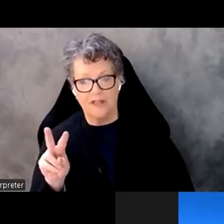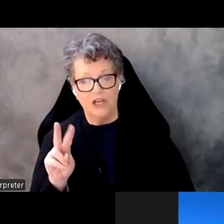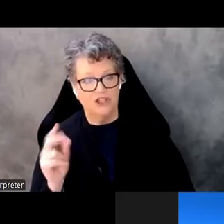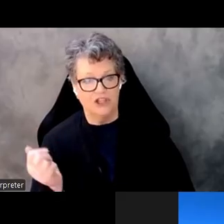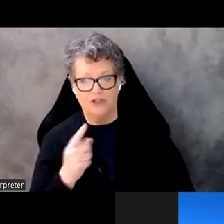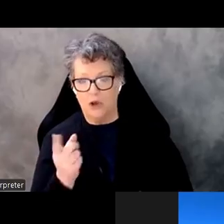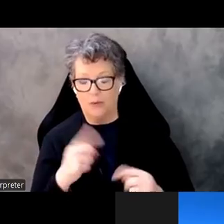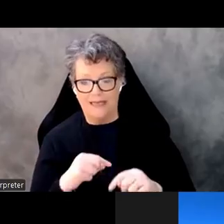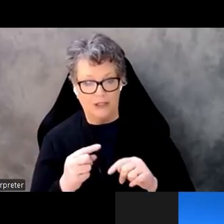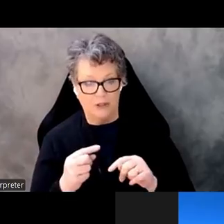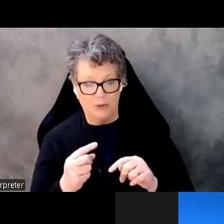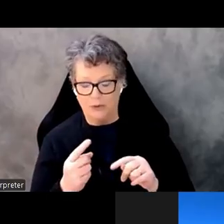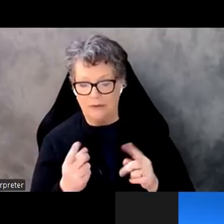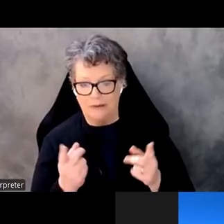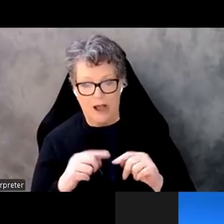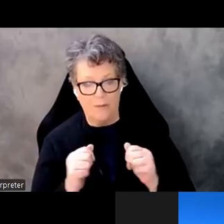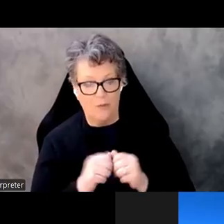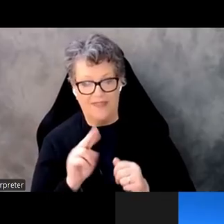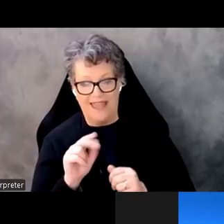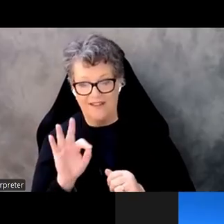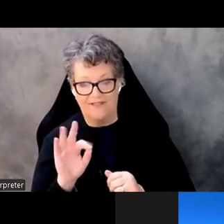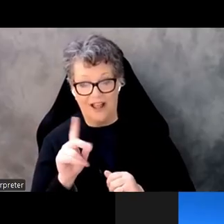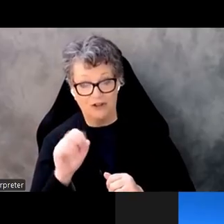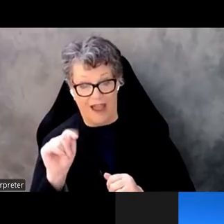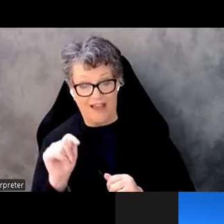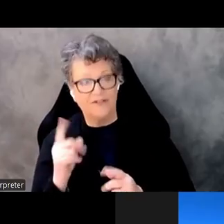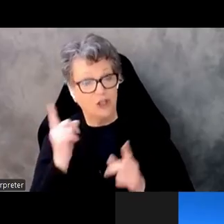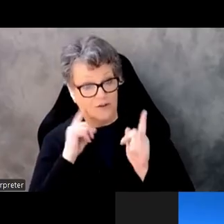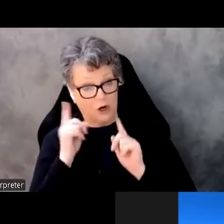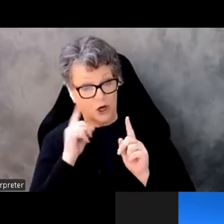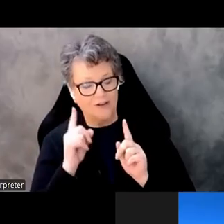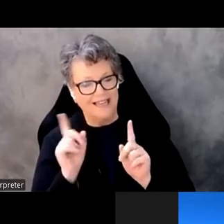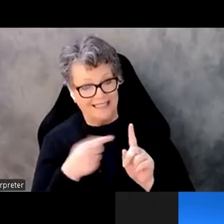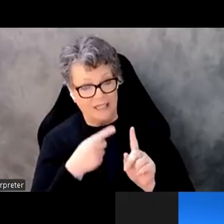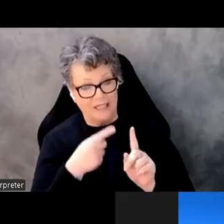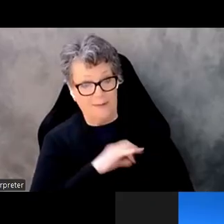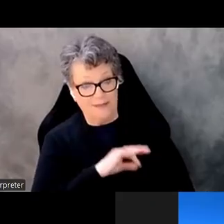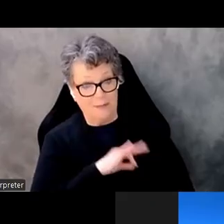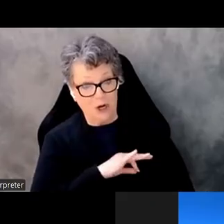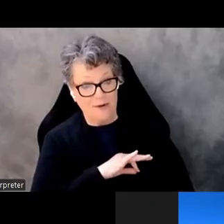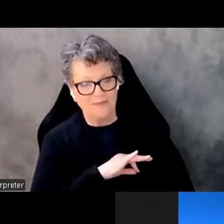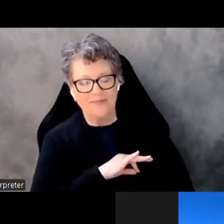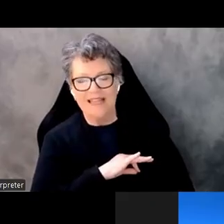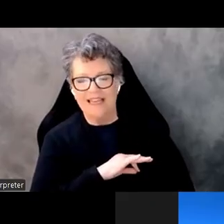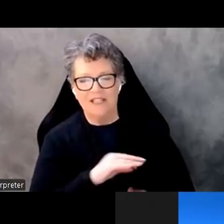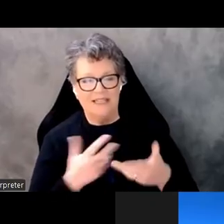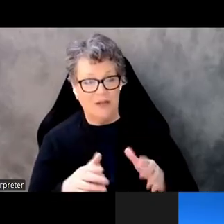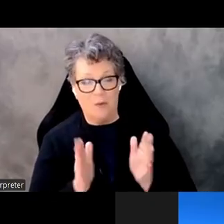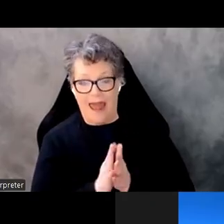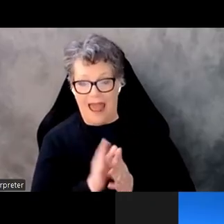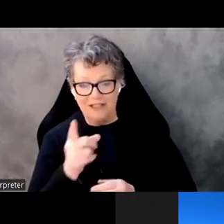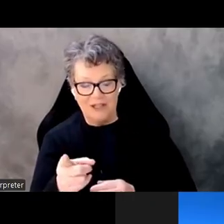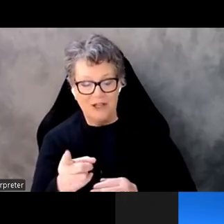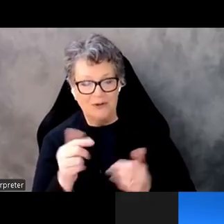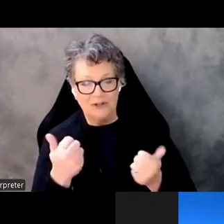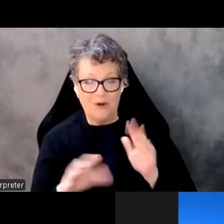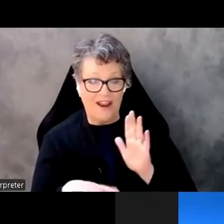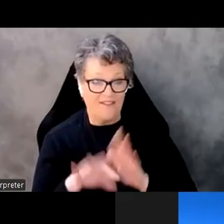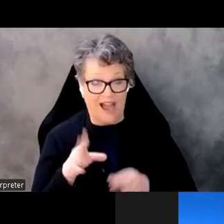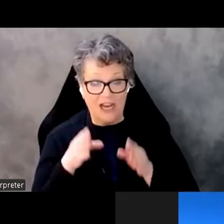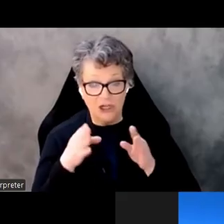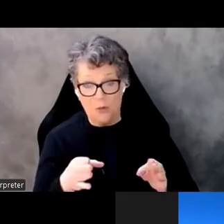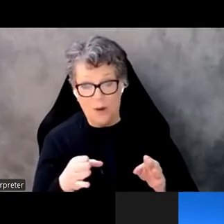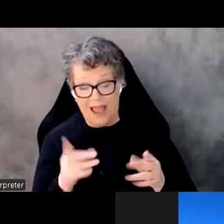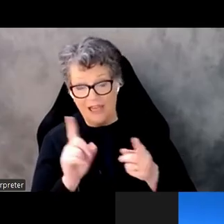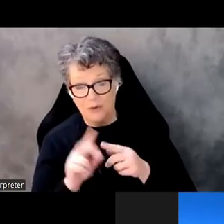need to contend with the NFL draft. Perhaps you've heard it's headed to Pittsburgh, so we didn't want to ask you to try to find your way to